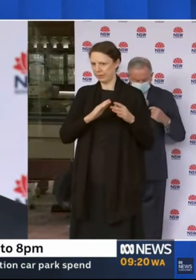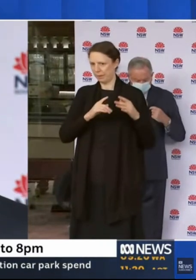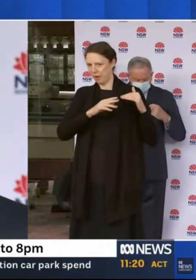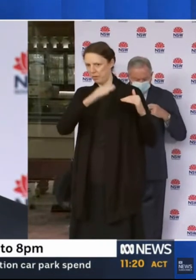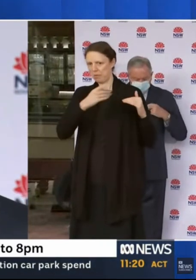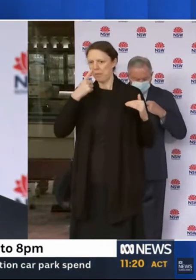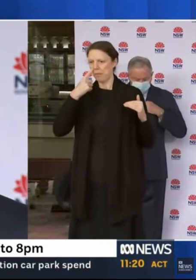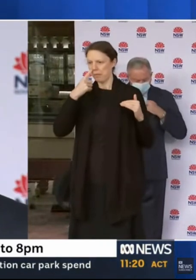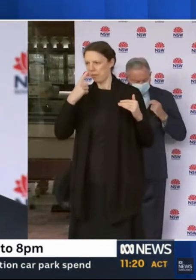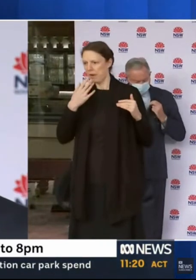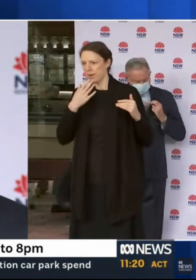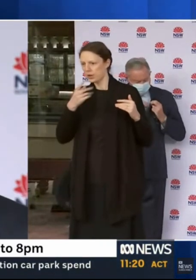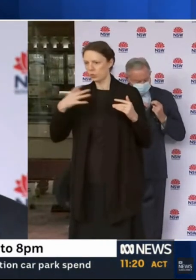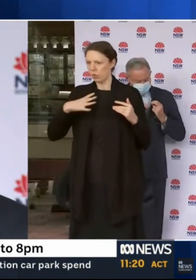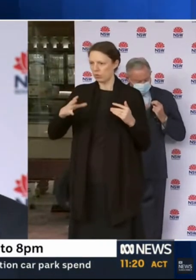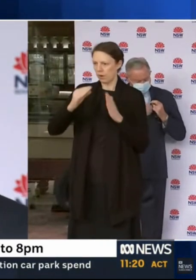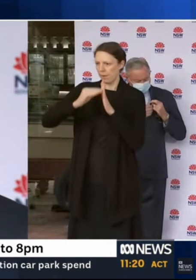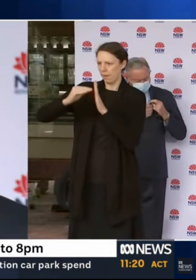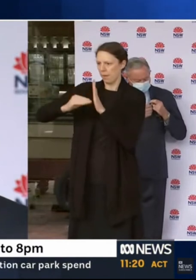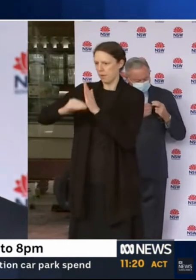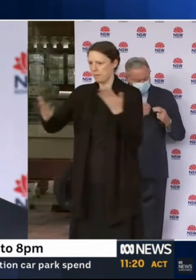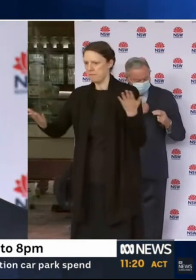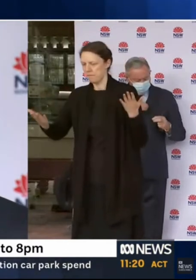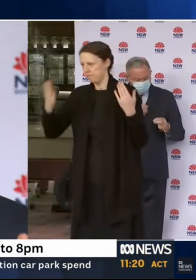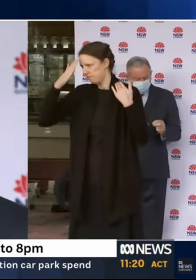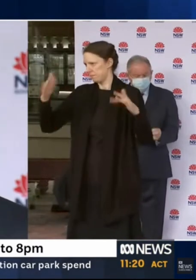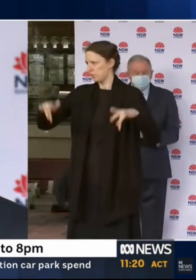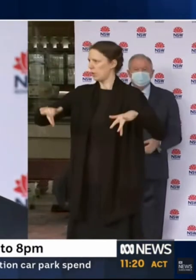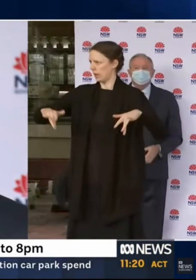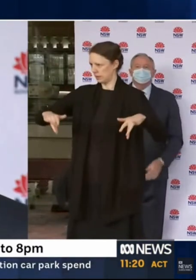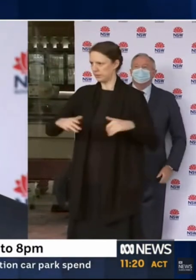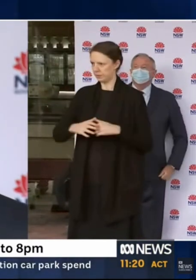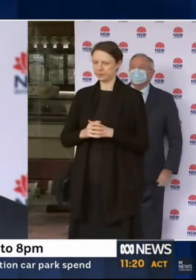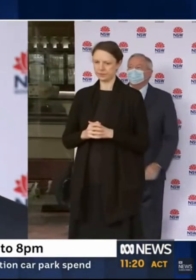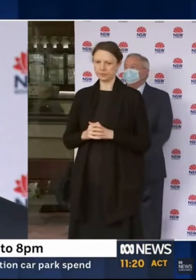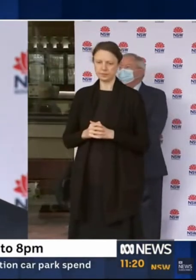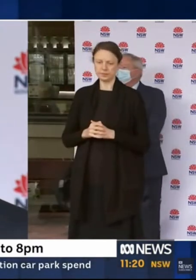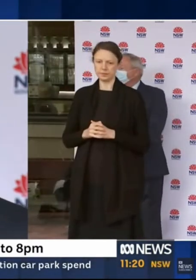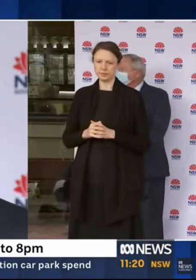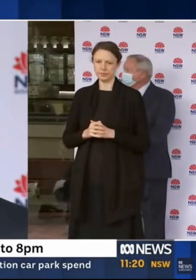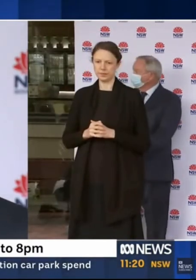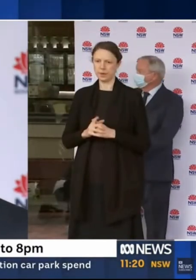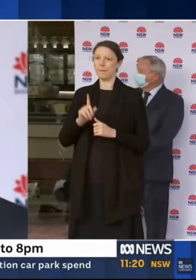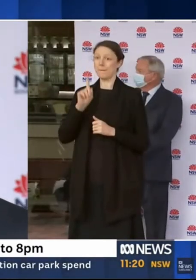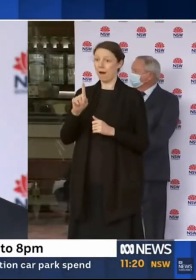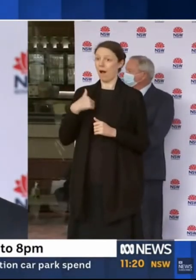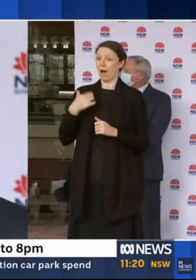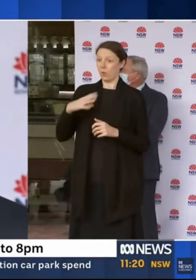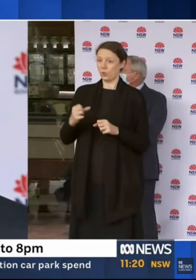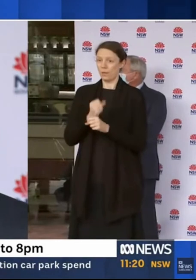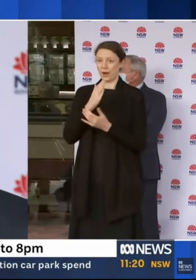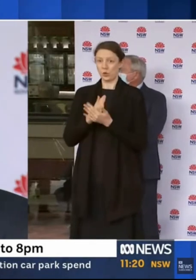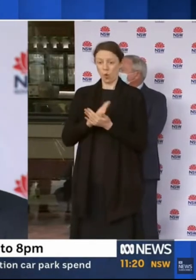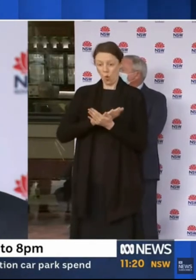we go through this period of time in terms of what the take-up rate is. What I'm focused on is making sure that every single business